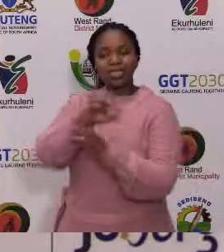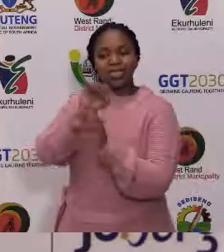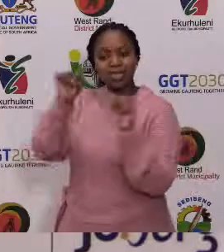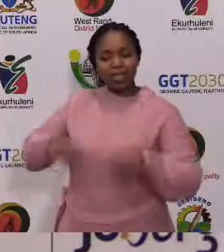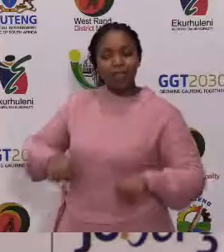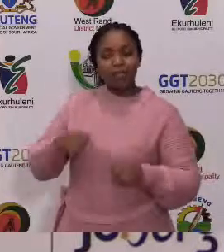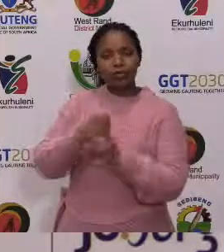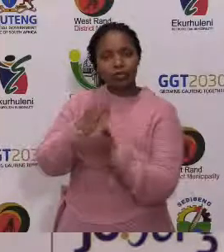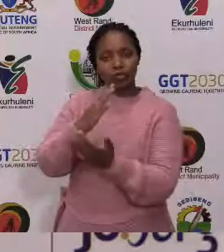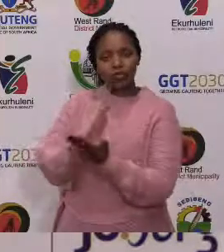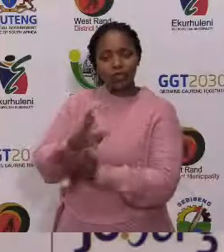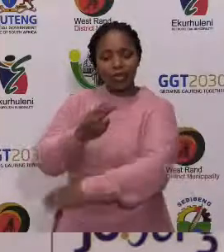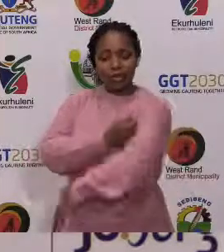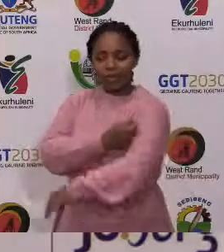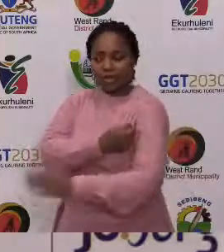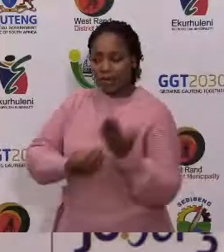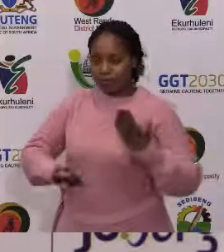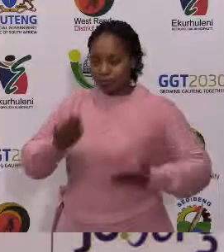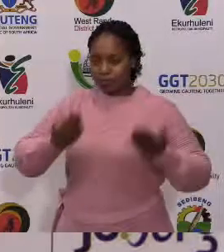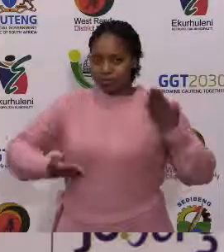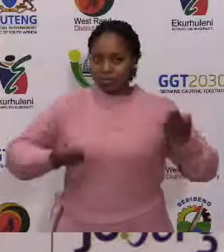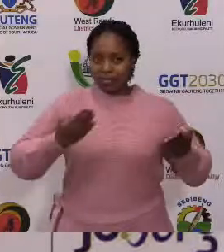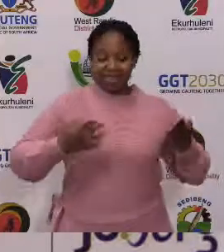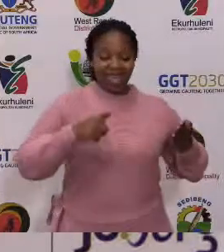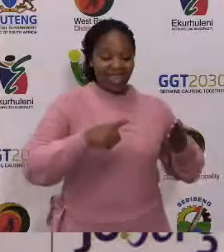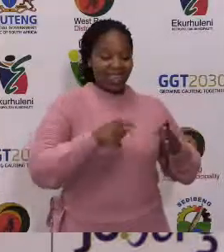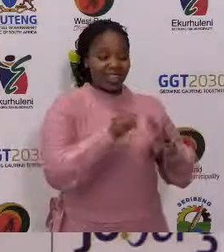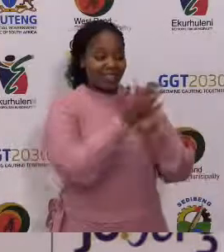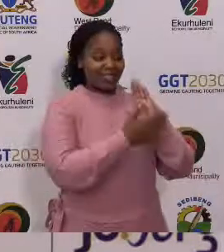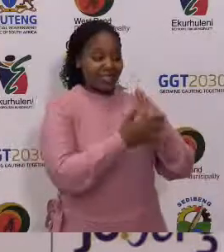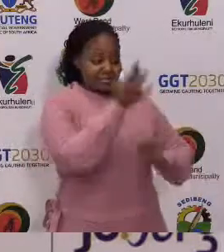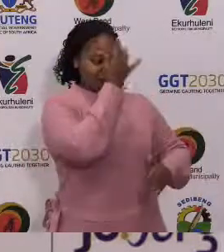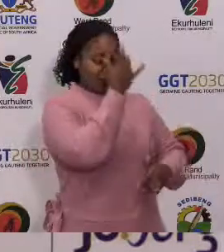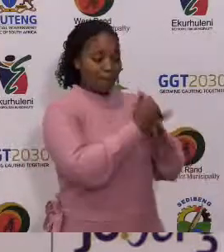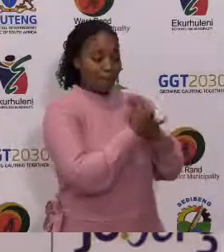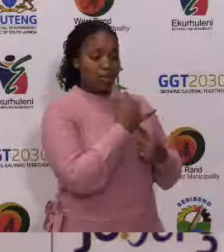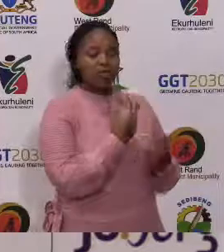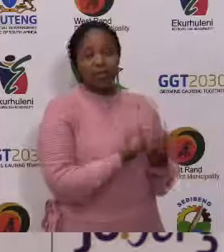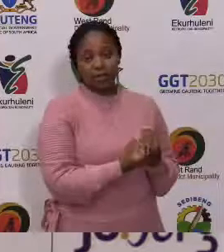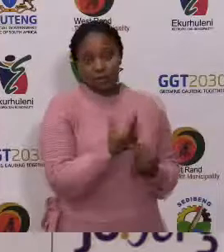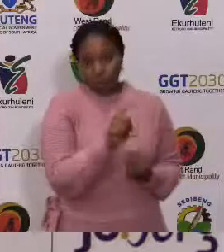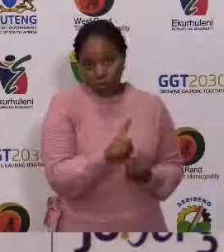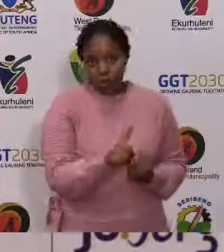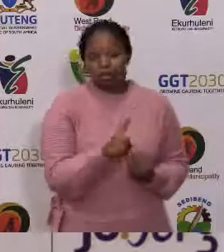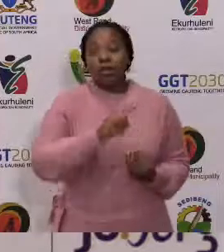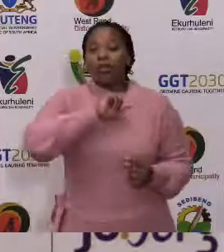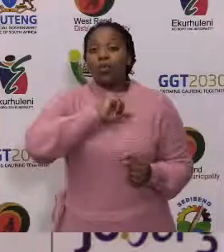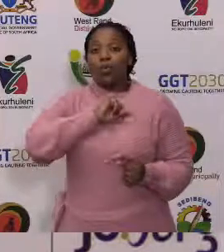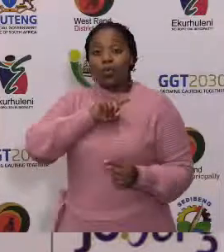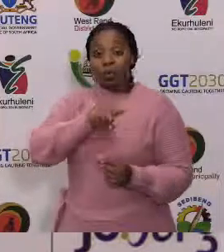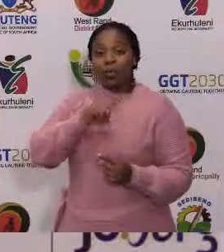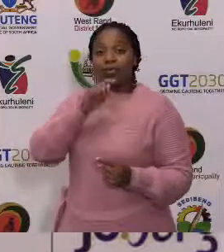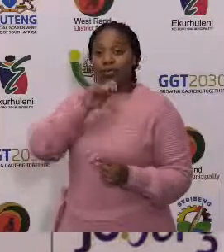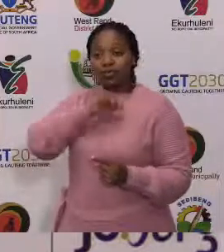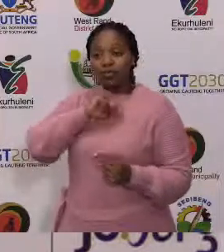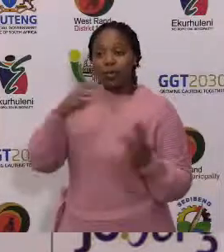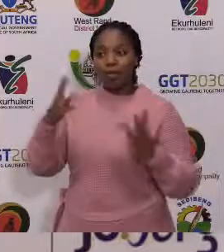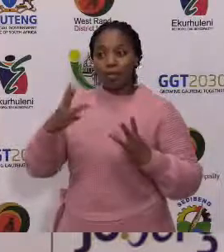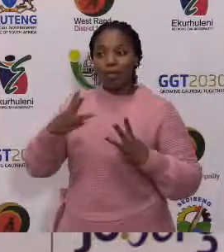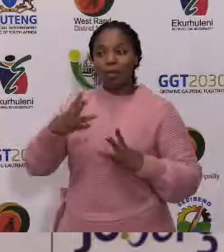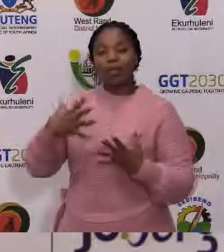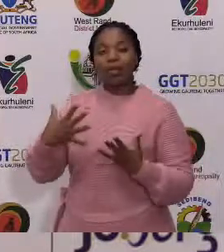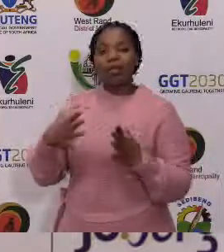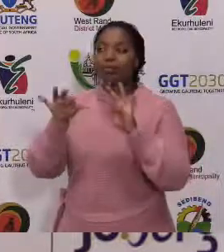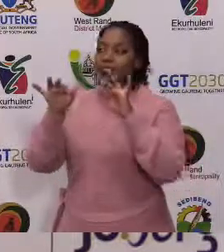effectiveness of the vaccine as well as the frequency of the side effects. We need to do that. It's really important because it gains public confidence around the